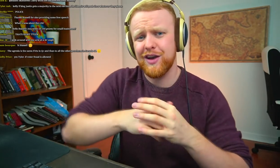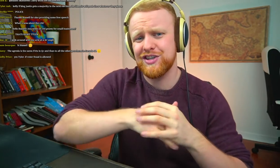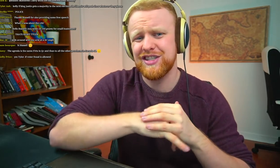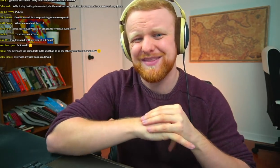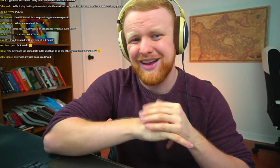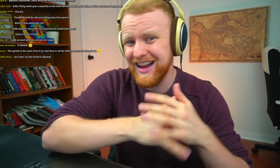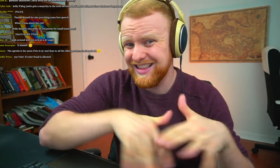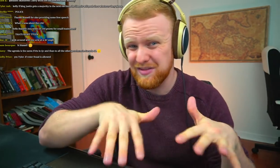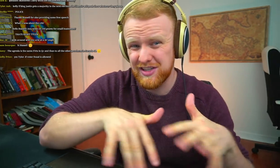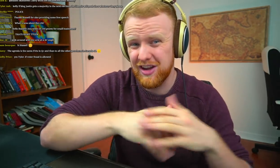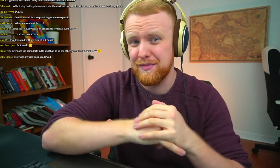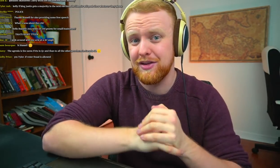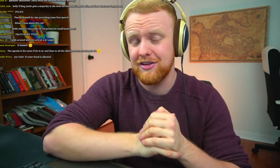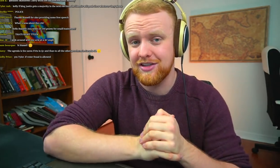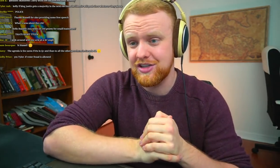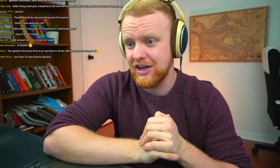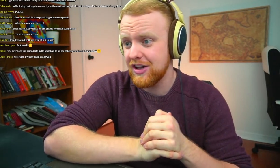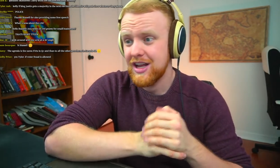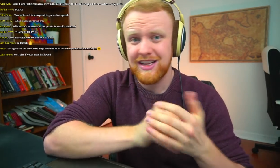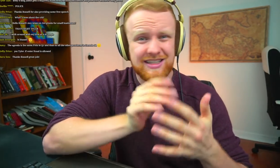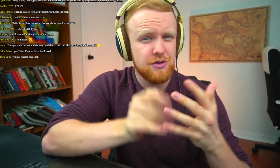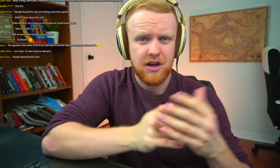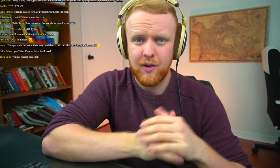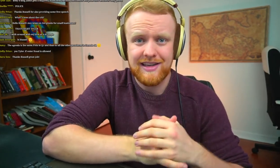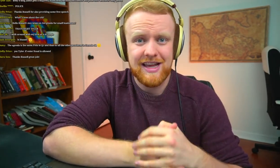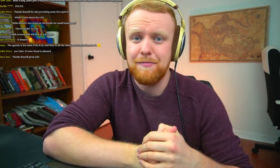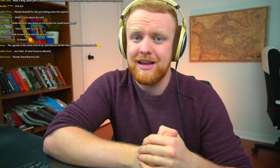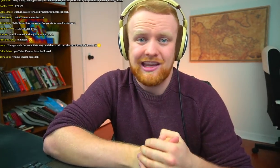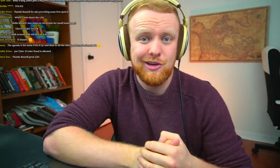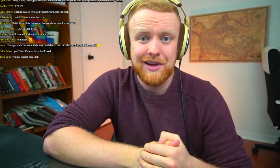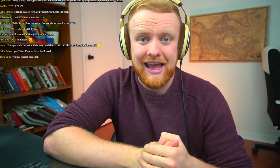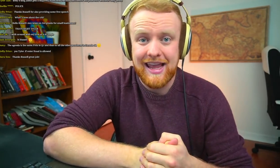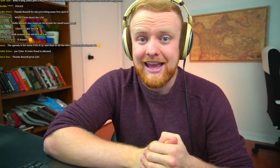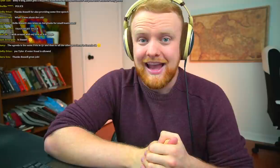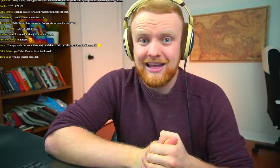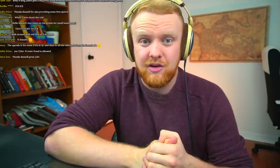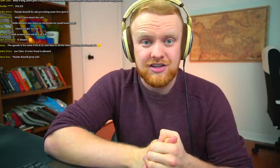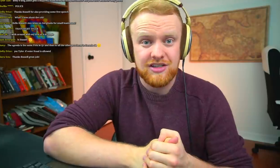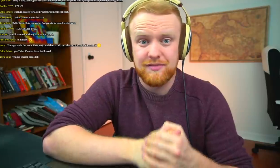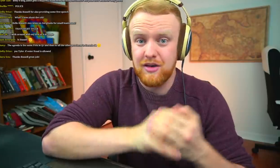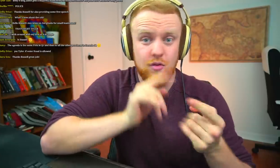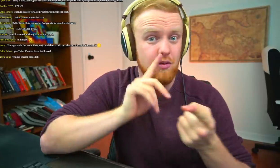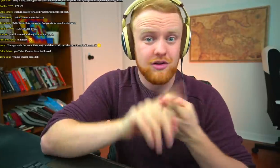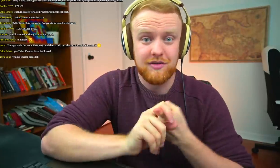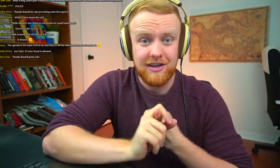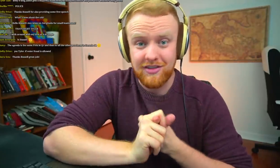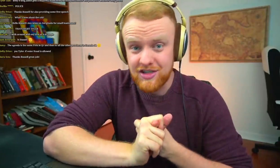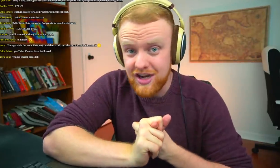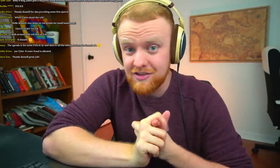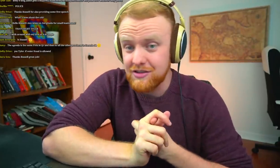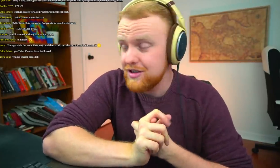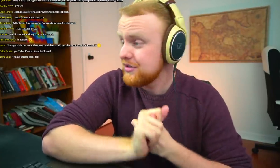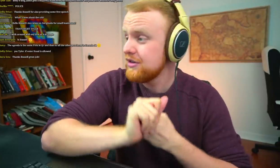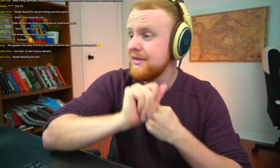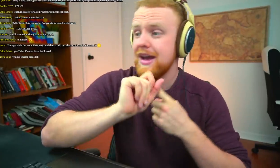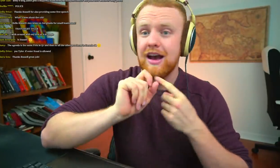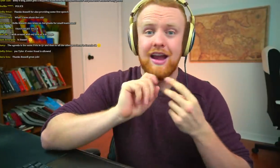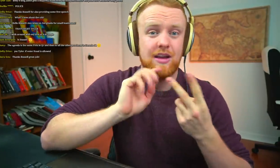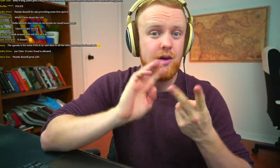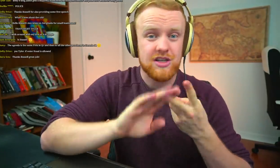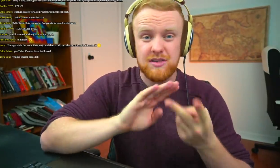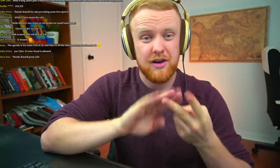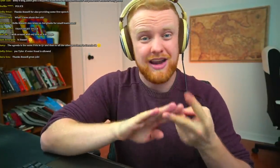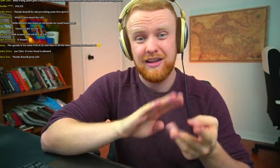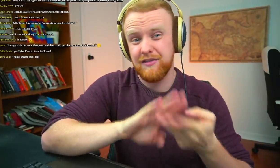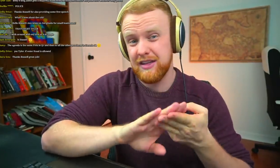have any questions about anything that we talk about here on the channel? Let's do a quick 10-minute Q&A. Any questions about what we're doing here on the channel with YouTube?